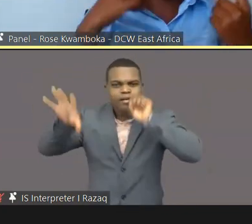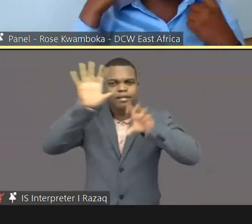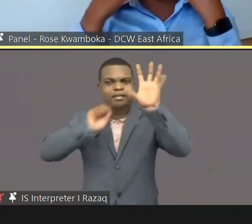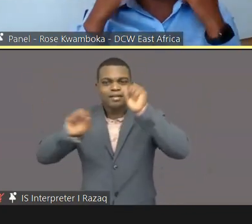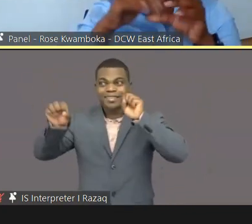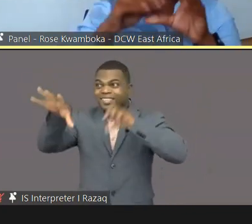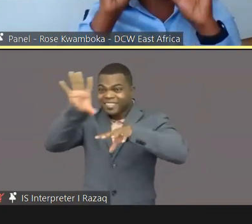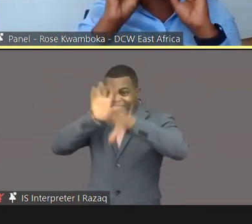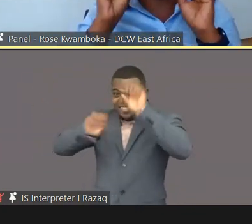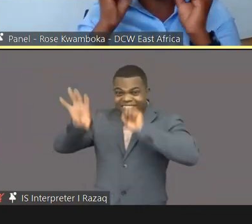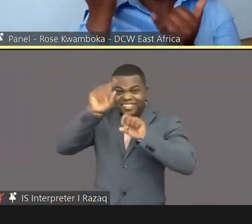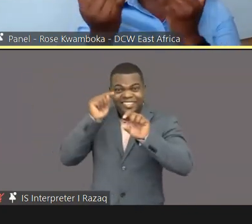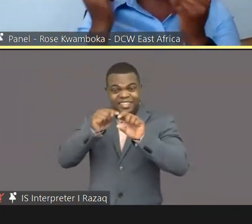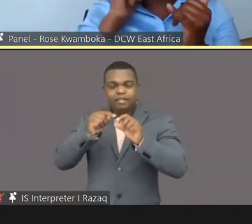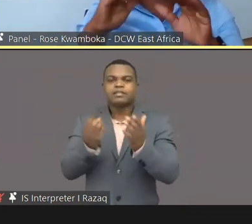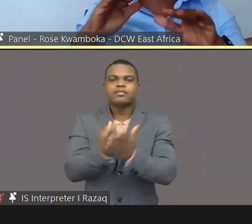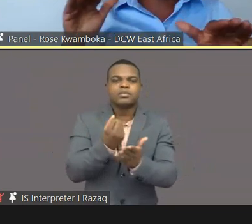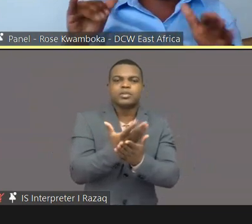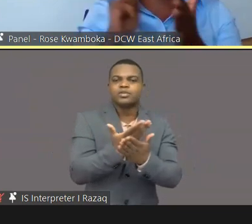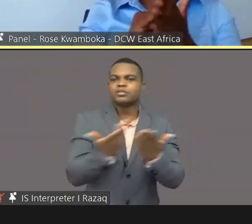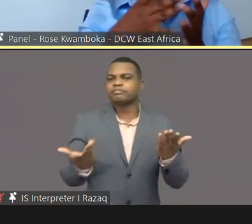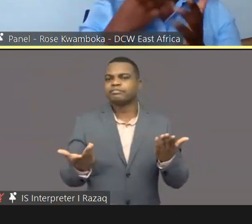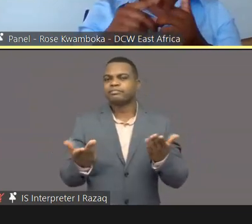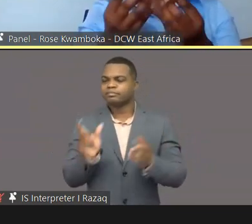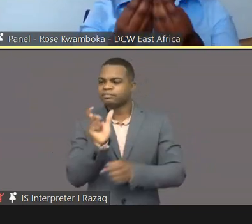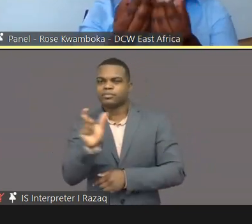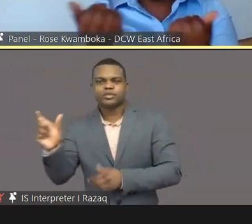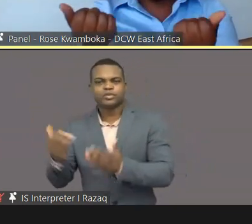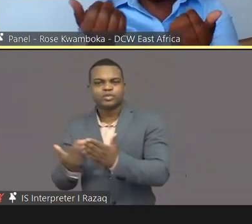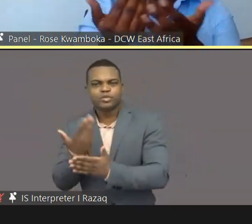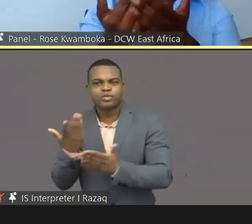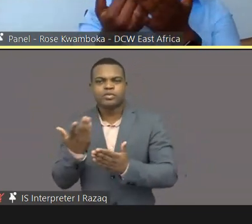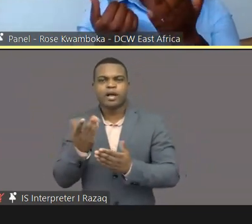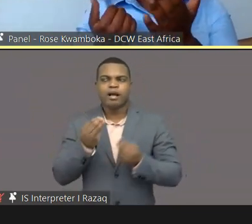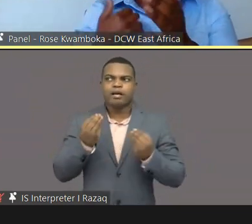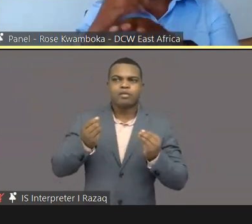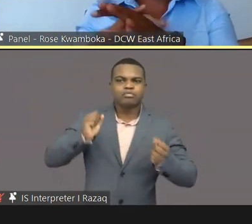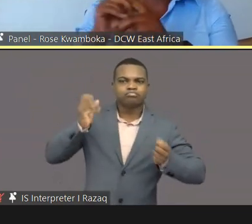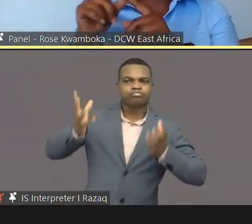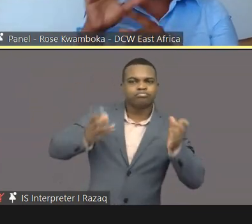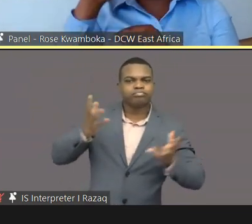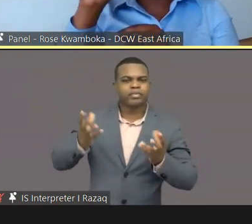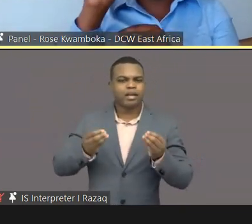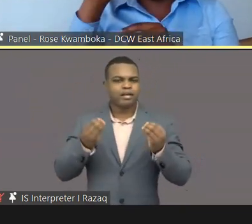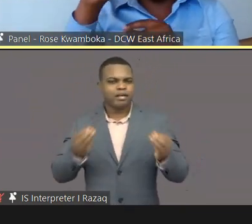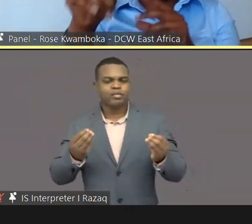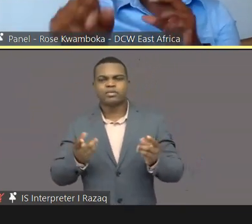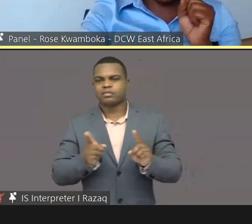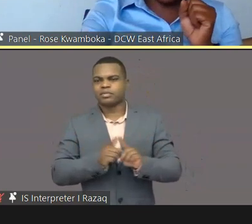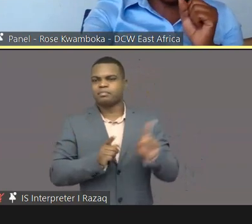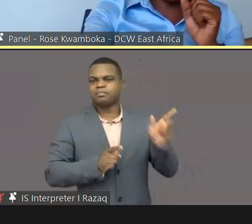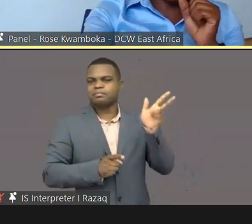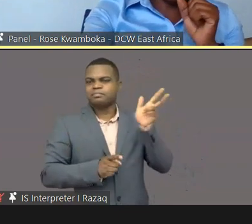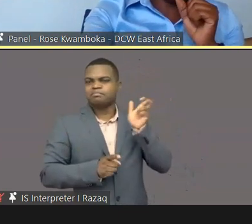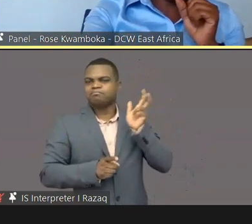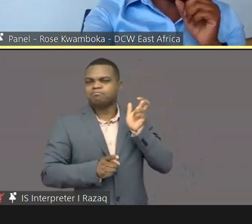There are a few considerations that we're teaching deaf young children that I would like to address before I get to the